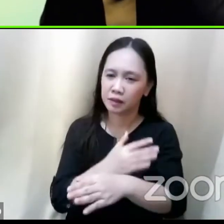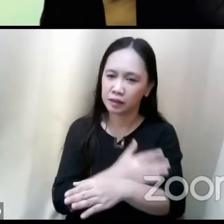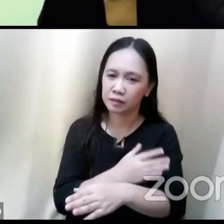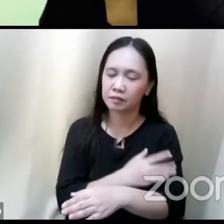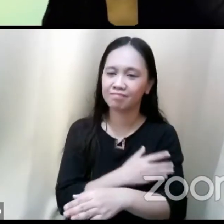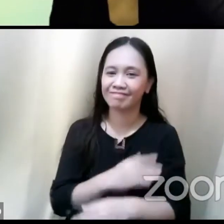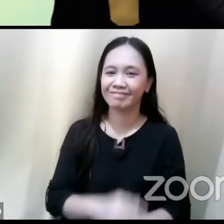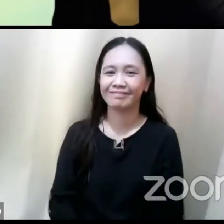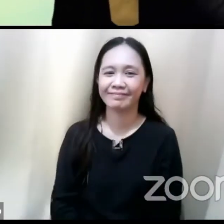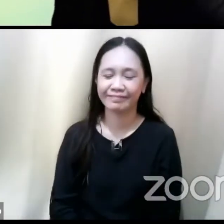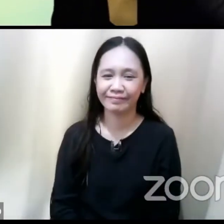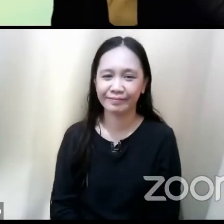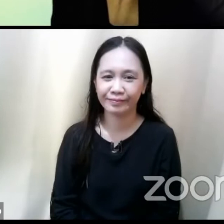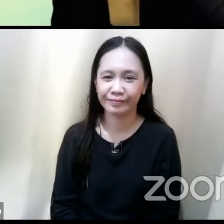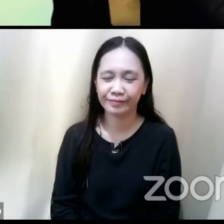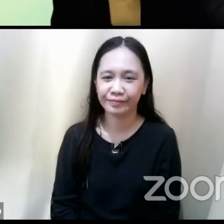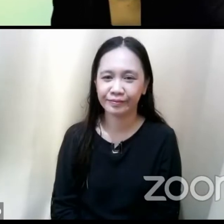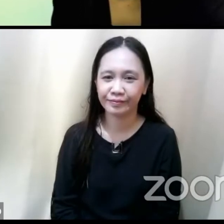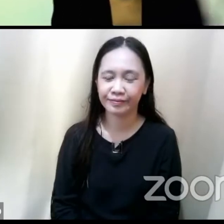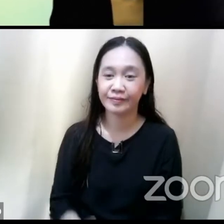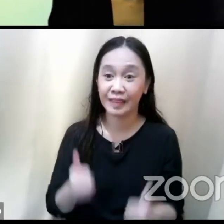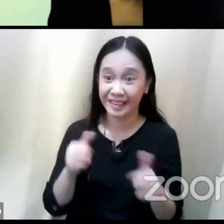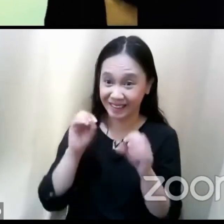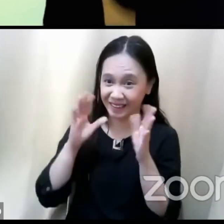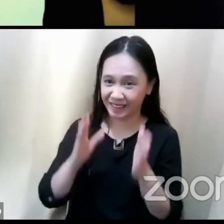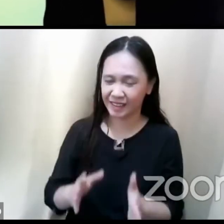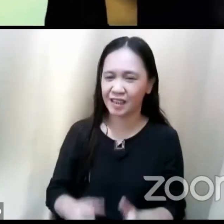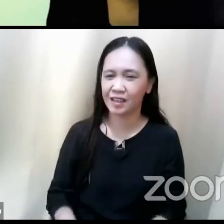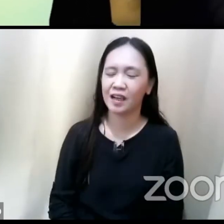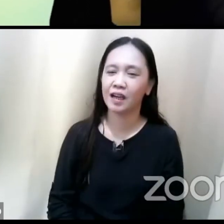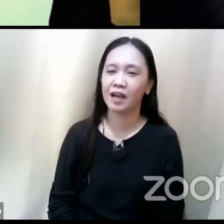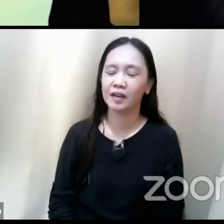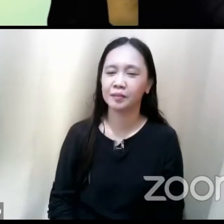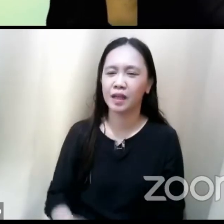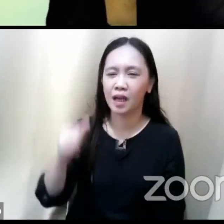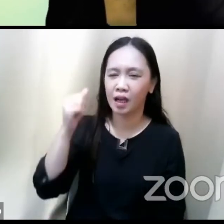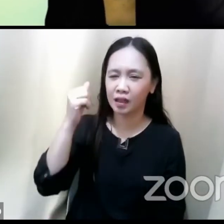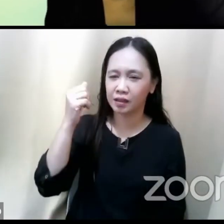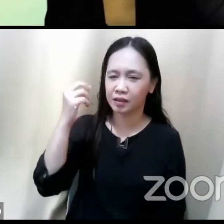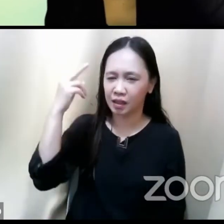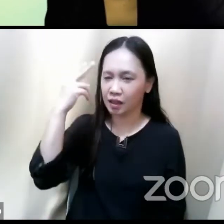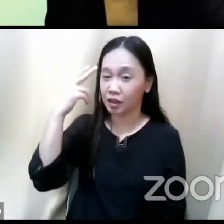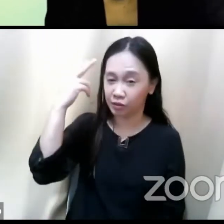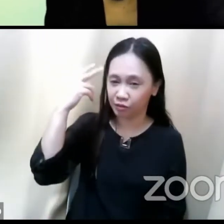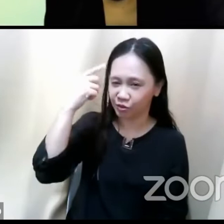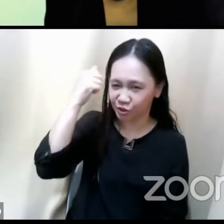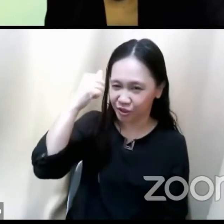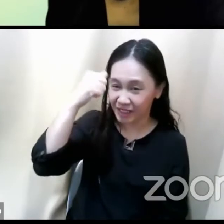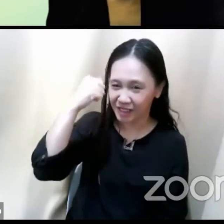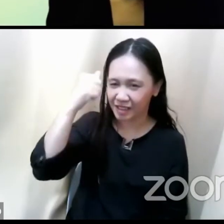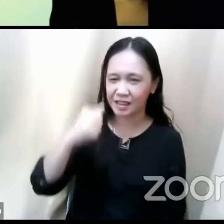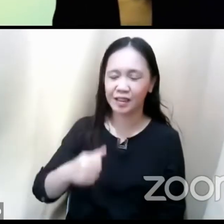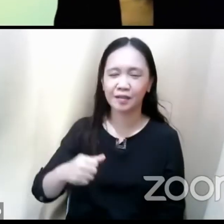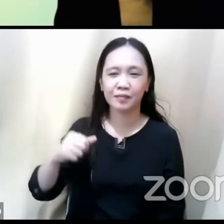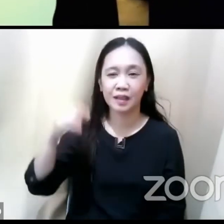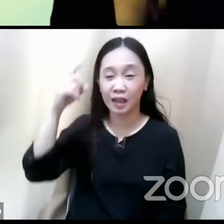Ayan. Papasubos, Teacher Mark, isa-isa. Autism, intellectual impairment, ADHD.